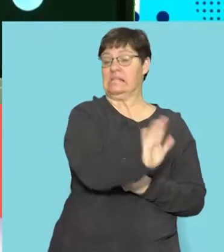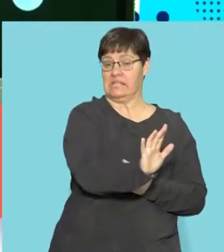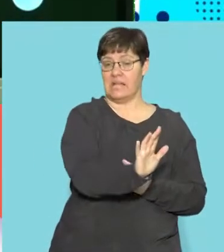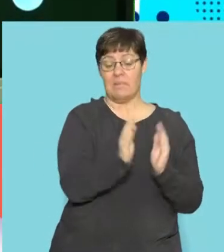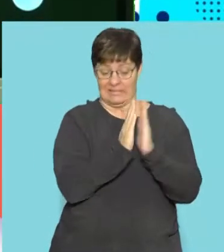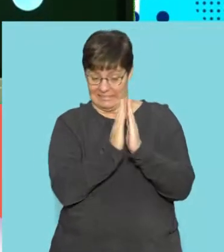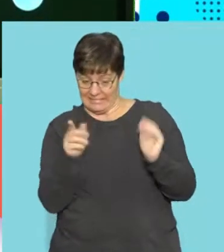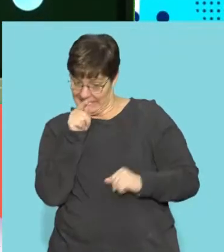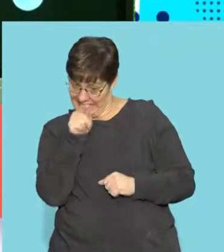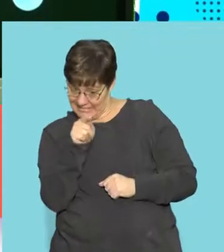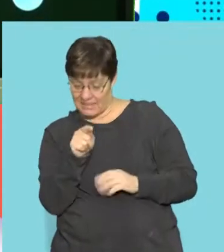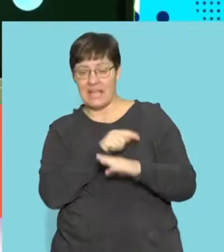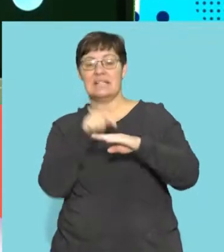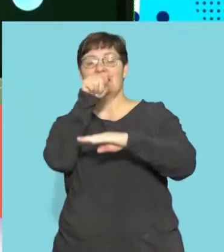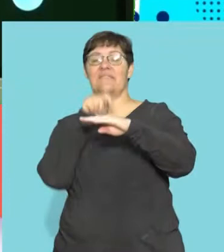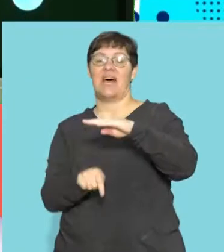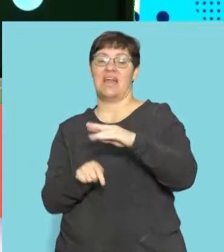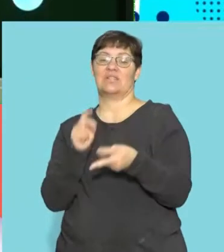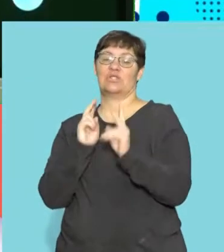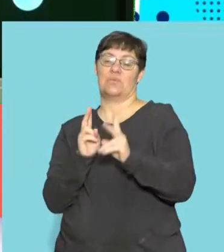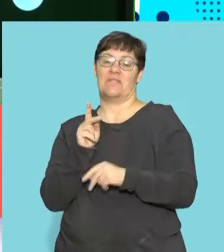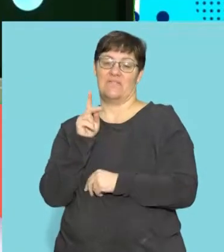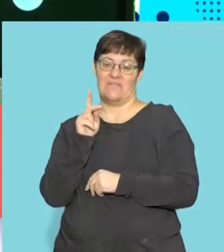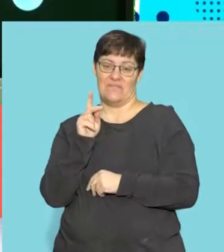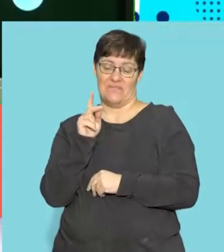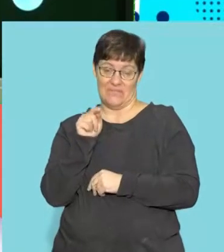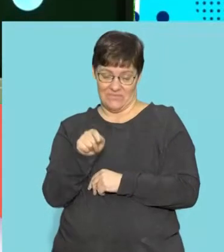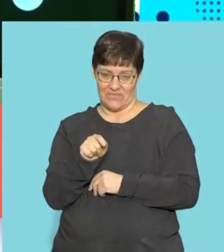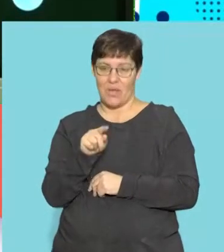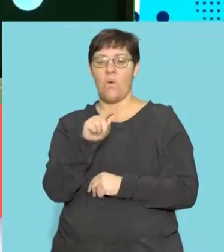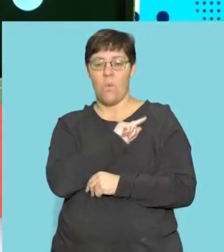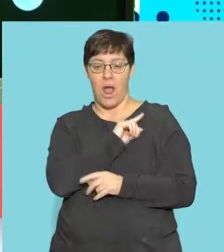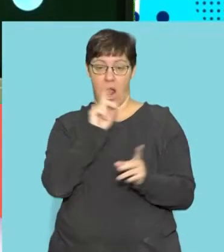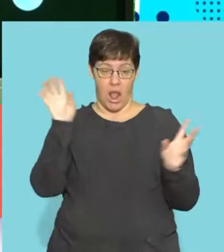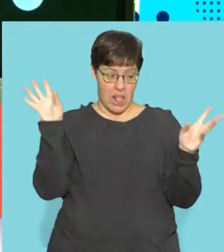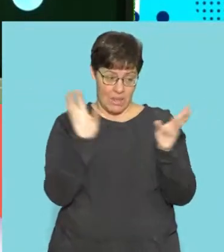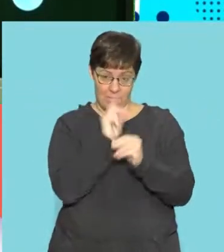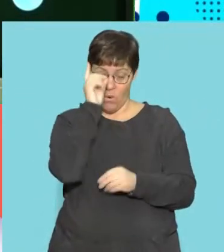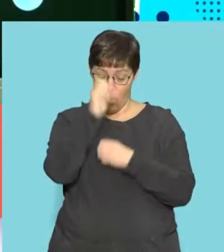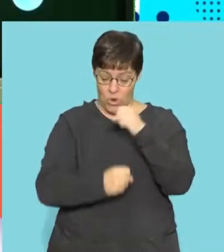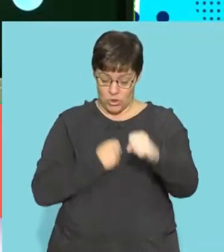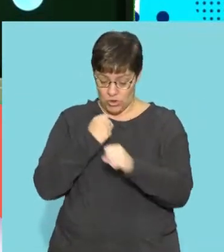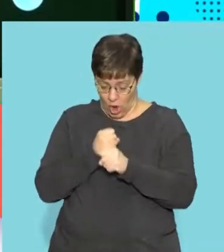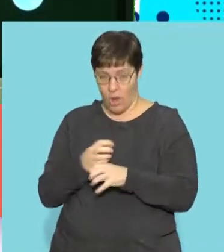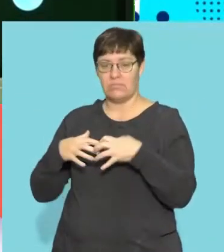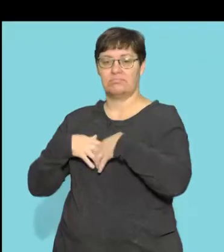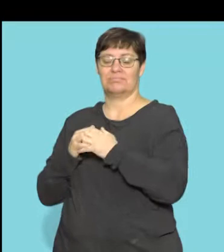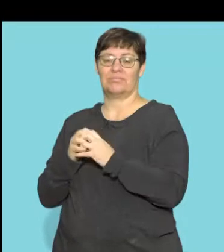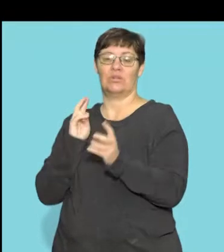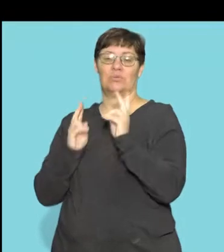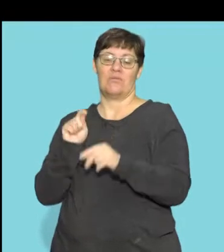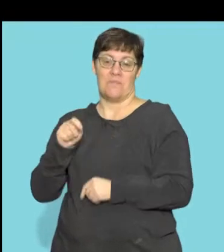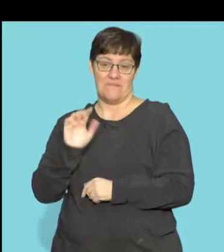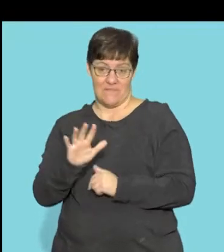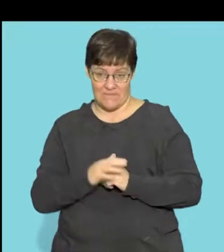getting a part of 12.5 every month to make up 12.5 at the end of the year. Now,